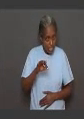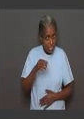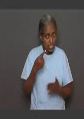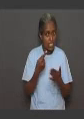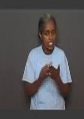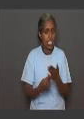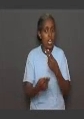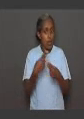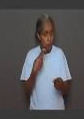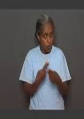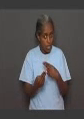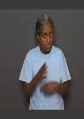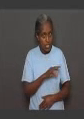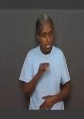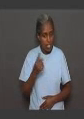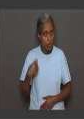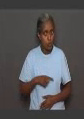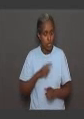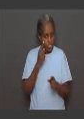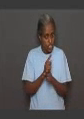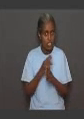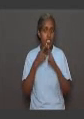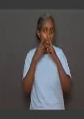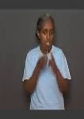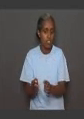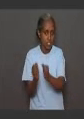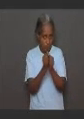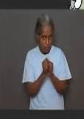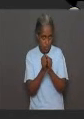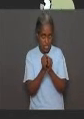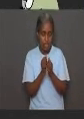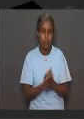product, and we will check the answer together.